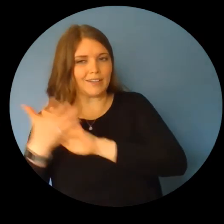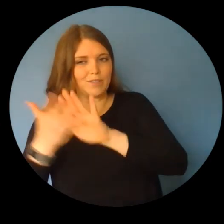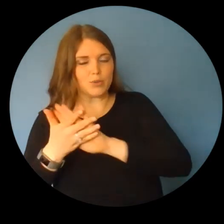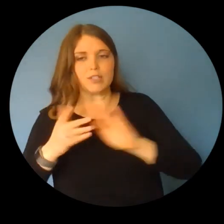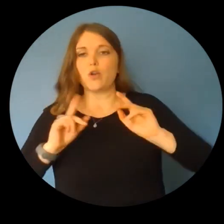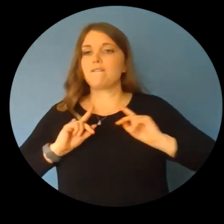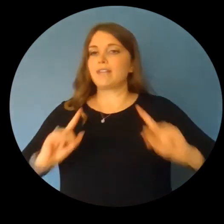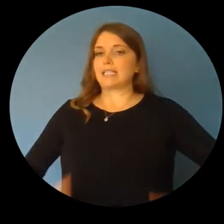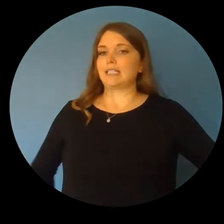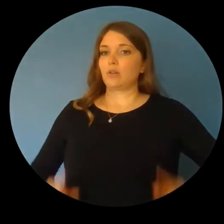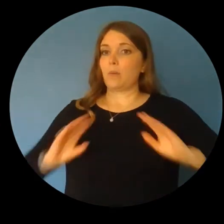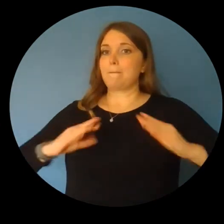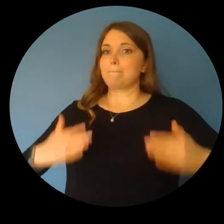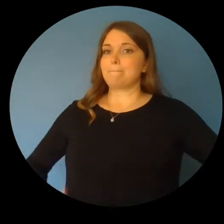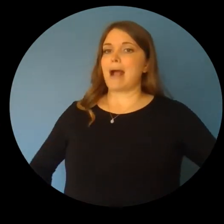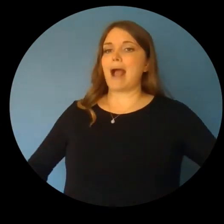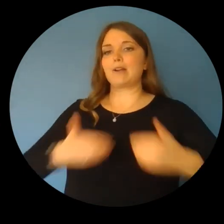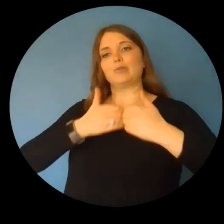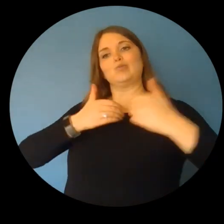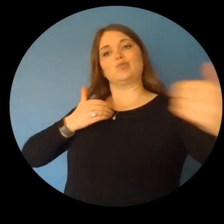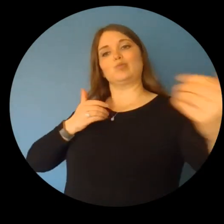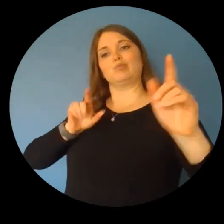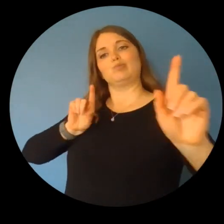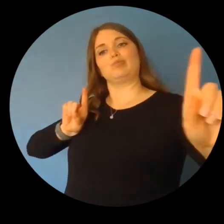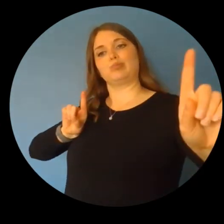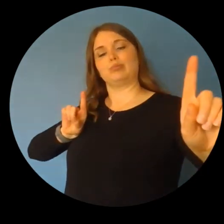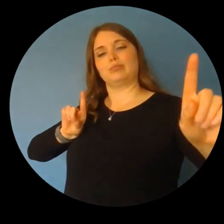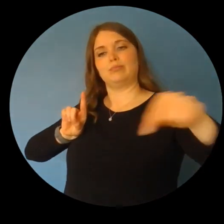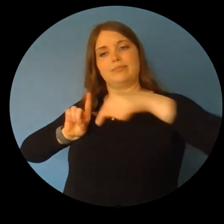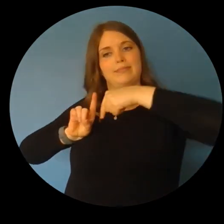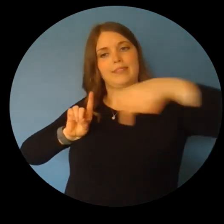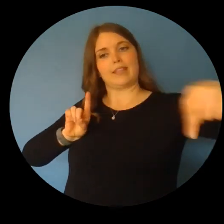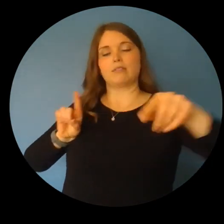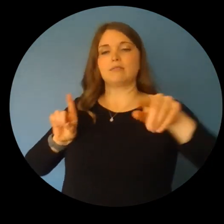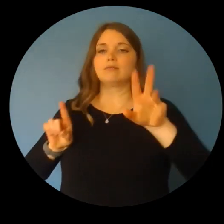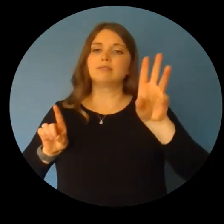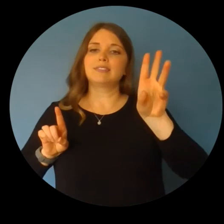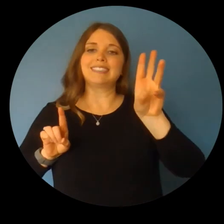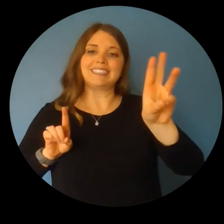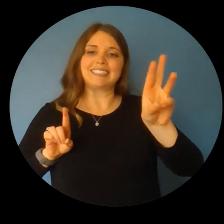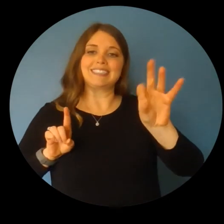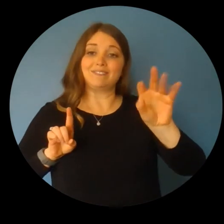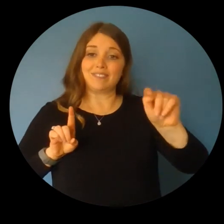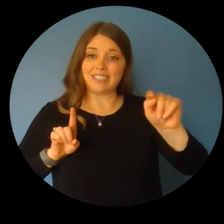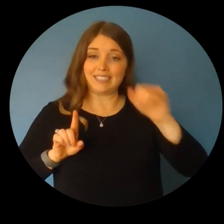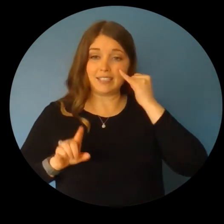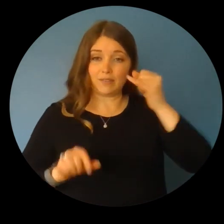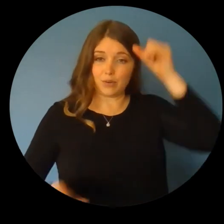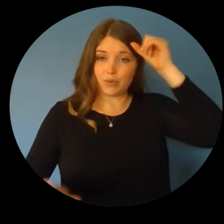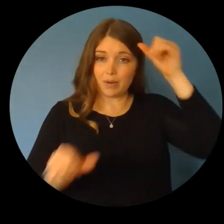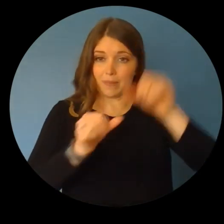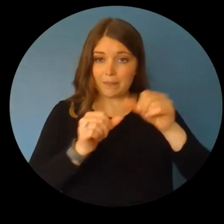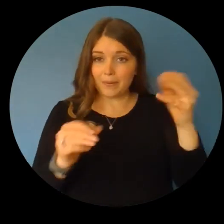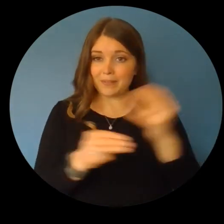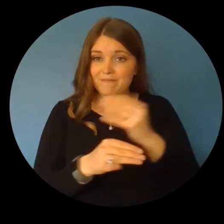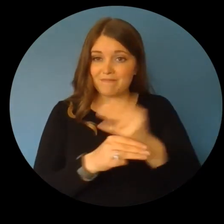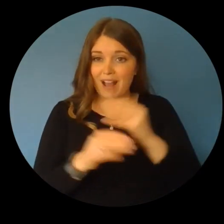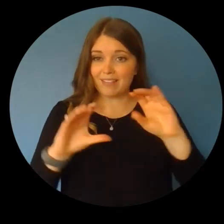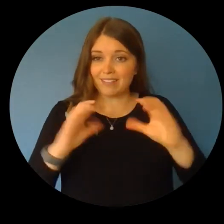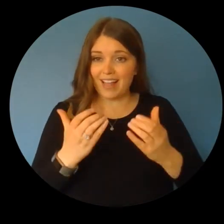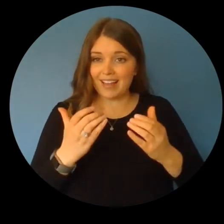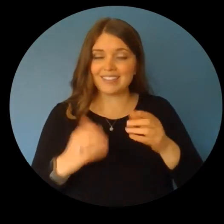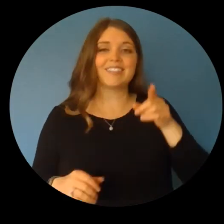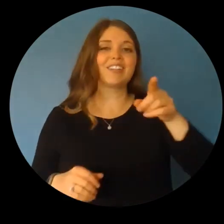but we want you to keep a good amount of distance. So 6 feet, if you remember your math classes, you can remember